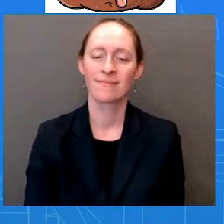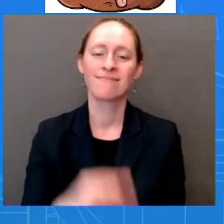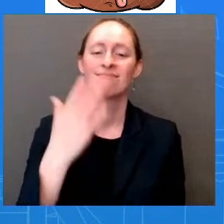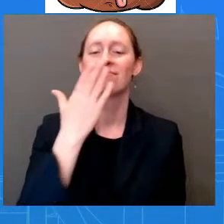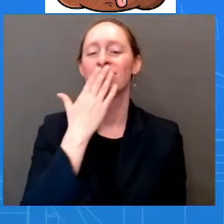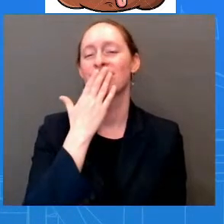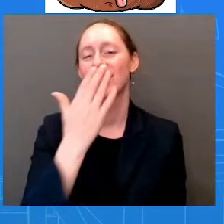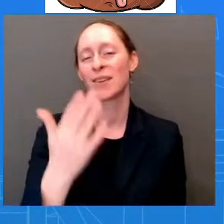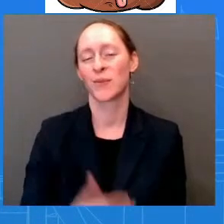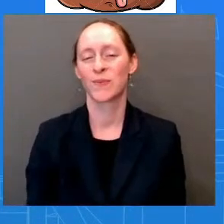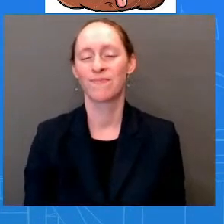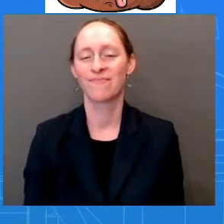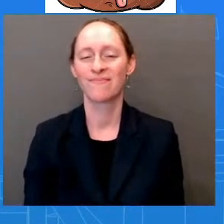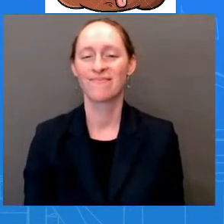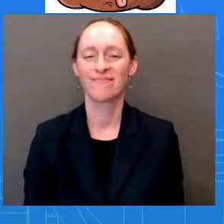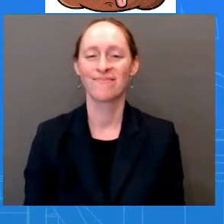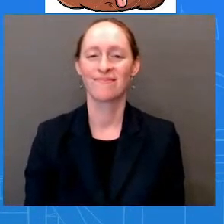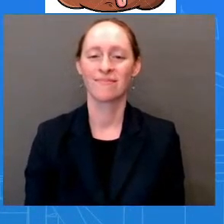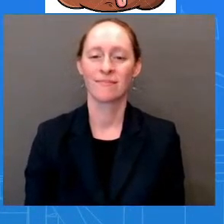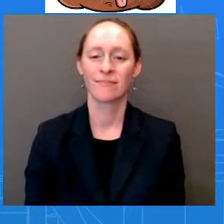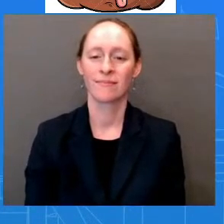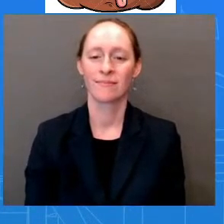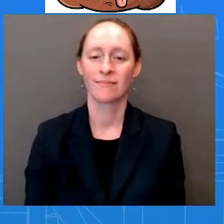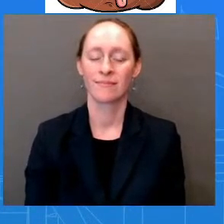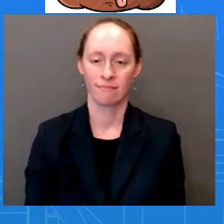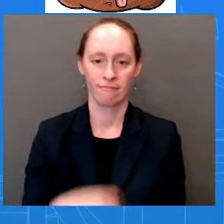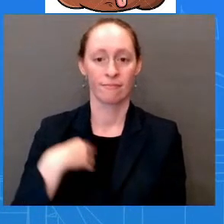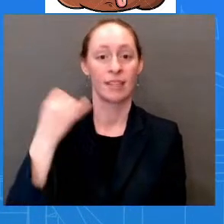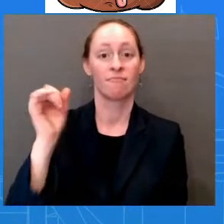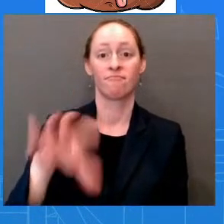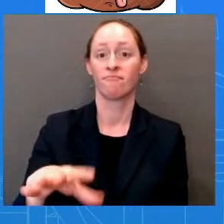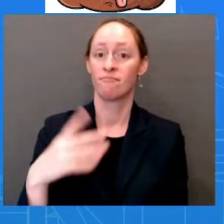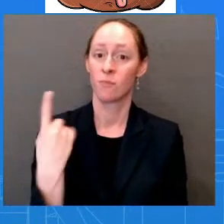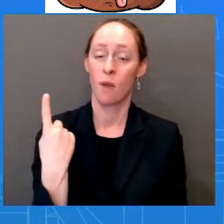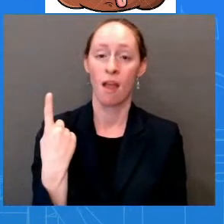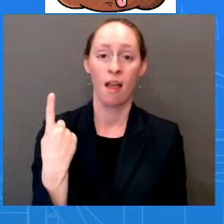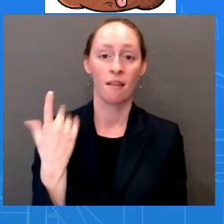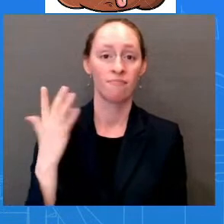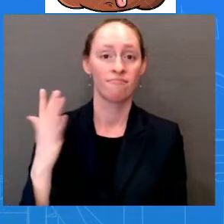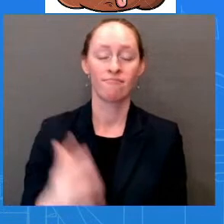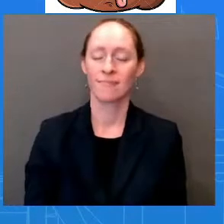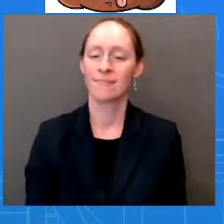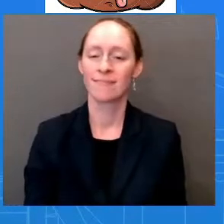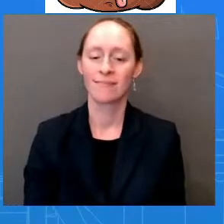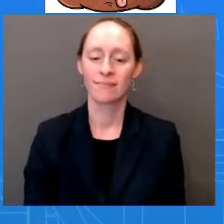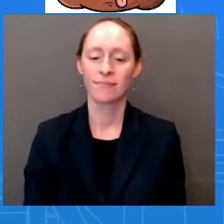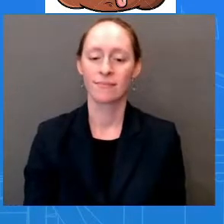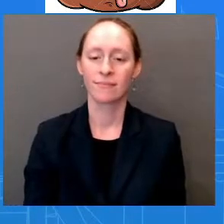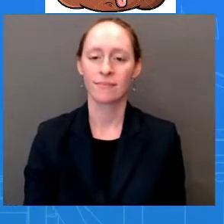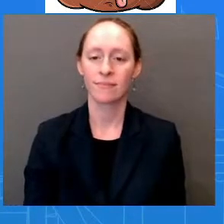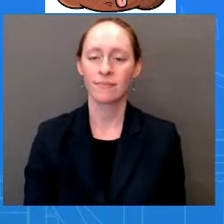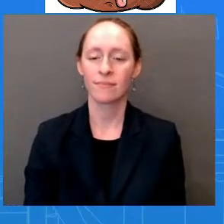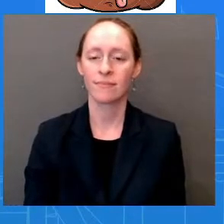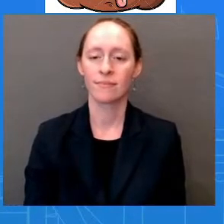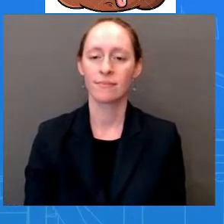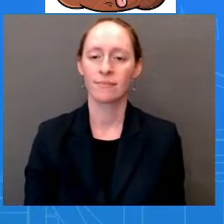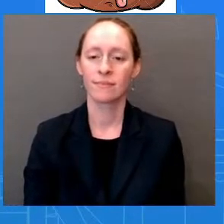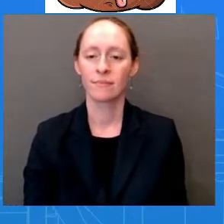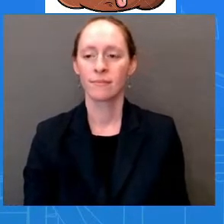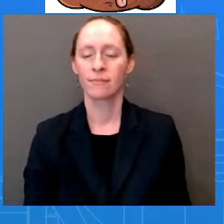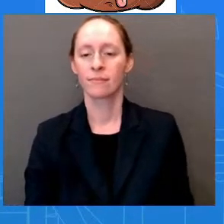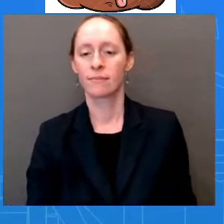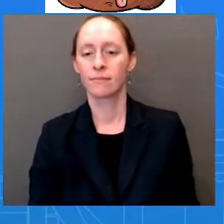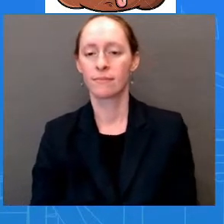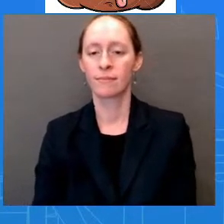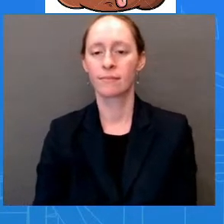Just one thing at the top, and then we can get going with some questions. Since this weekend's tragic shooting in Colorado Springs, we've